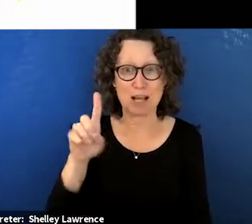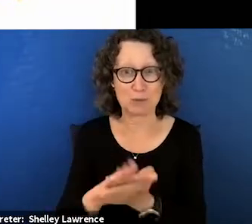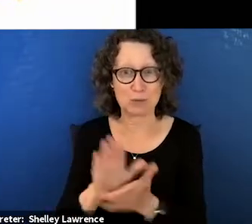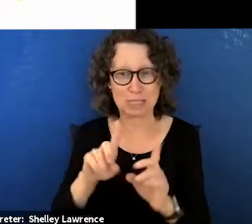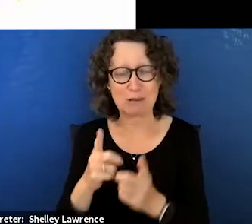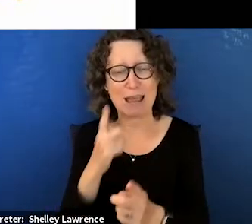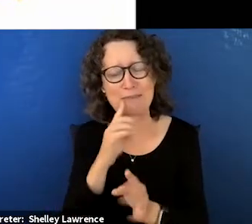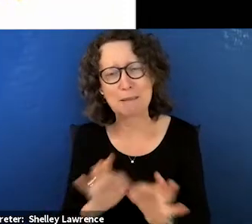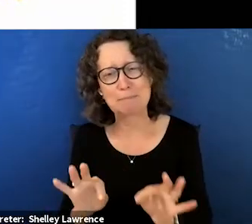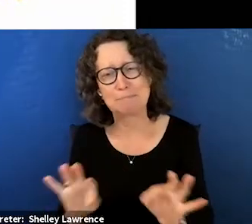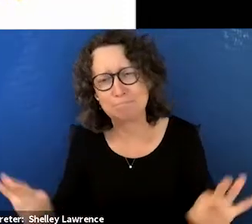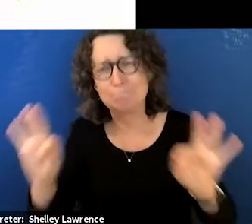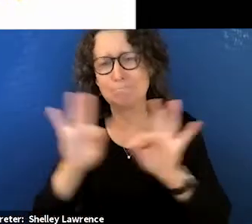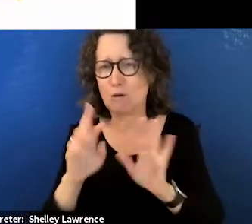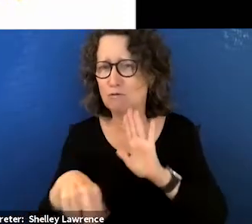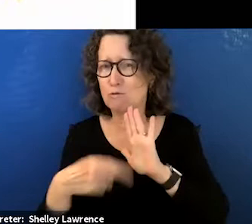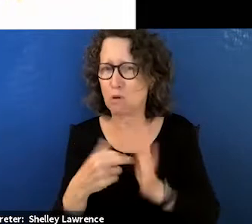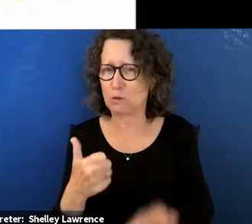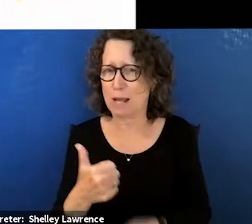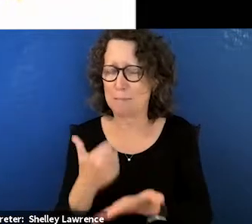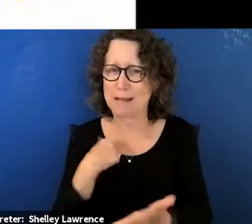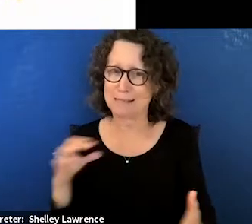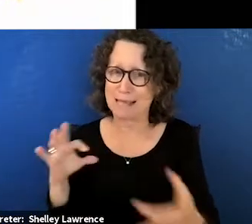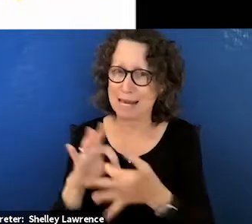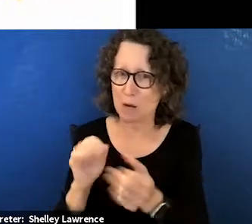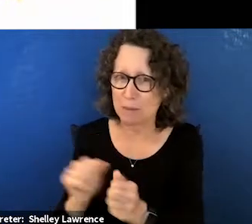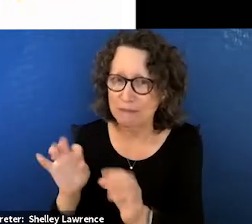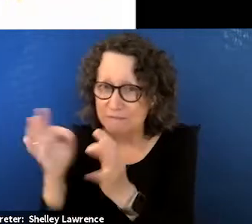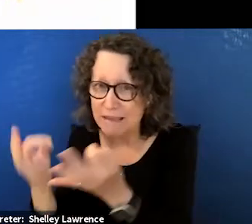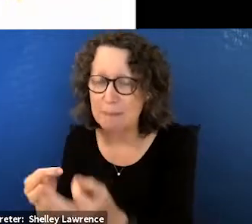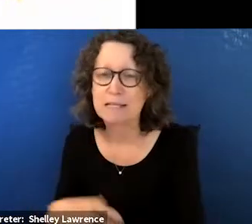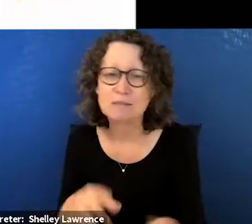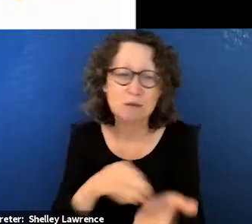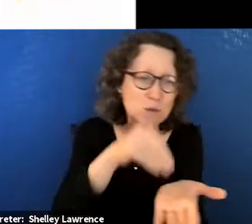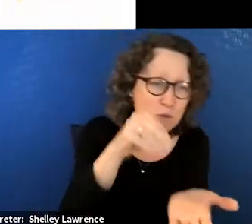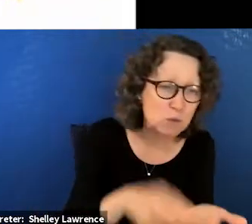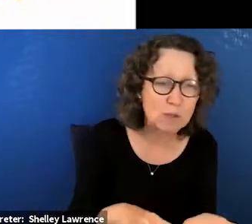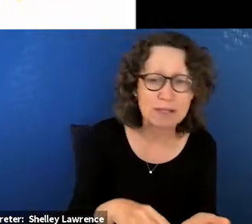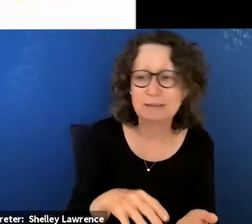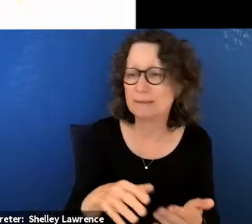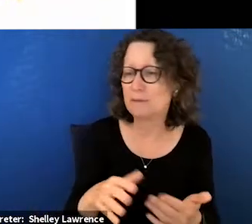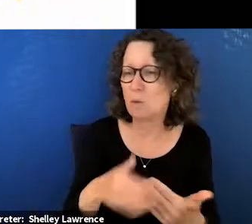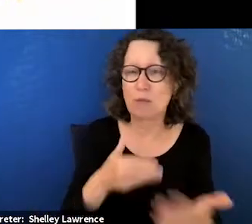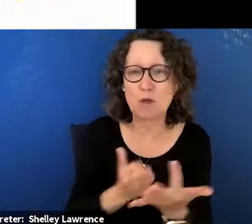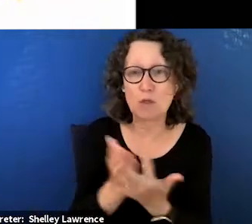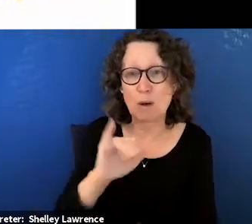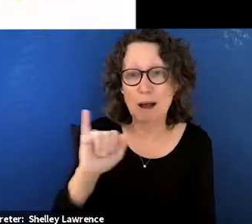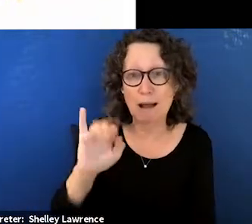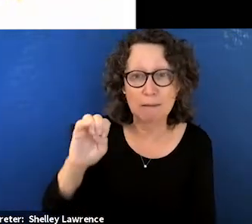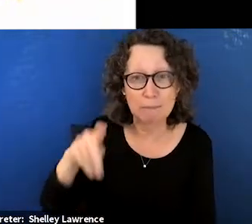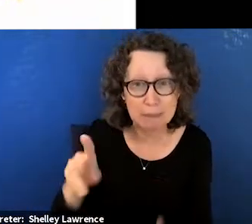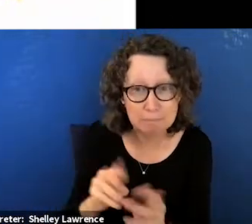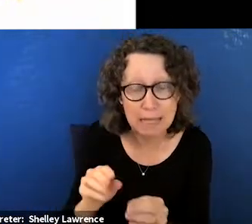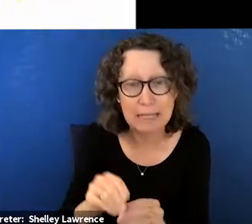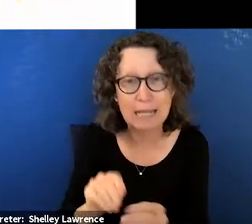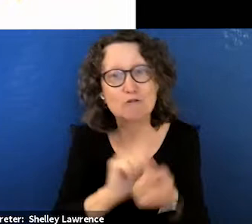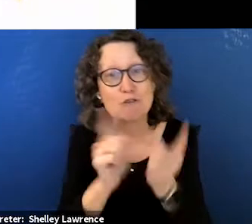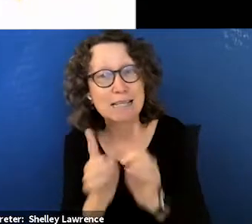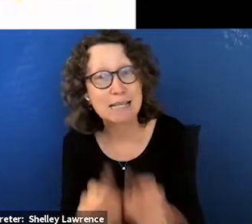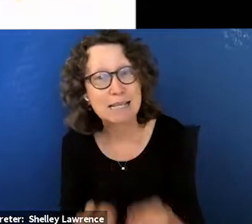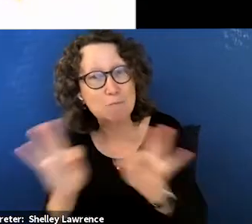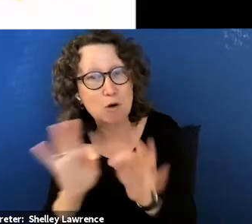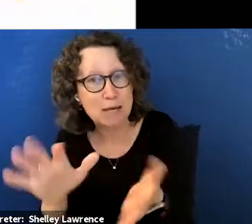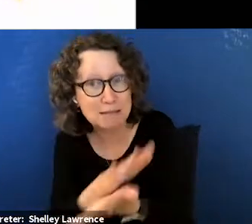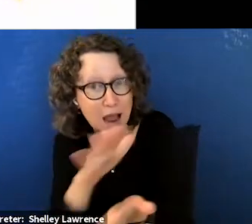a critical role in helping us connect with families, serve our students, whether through an IEP meeting, translating important